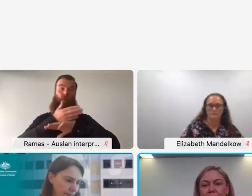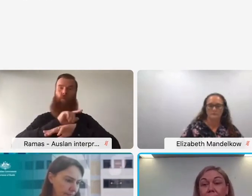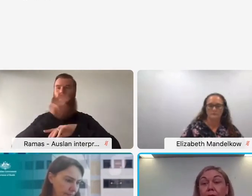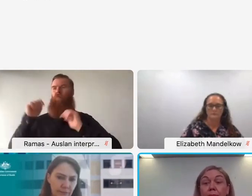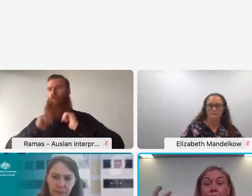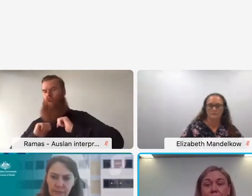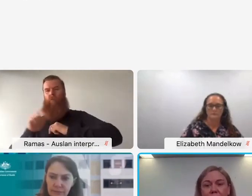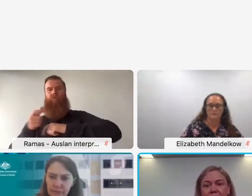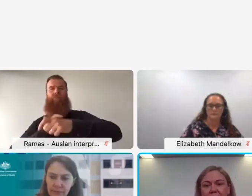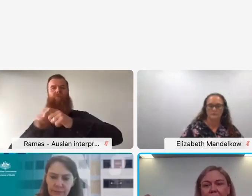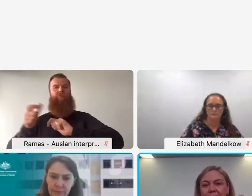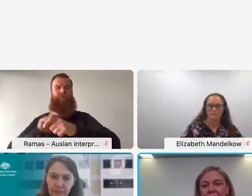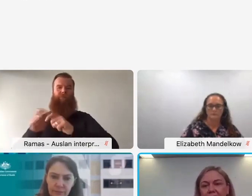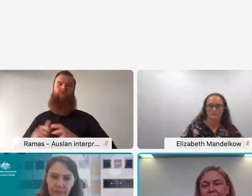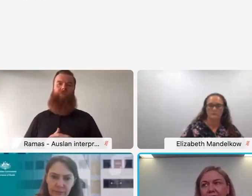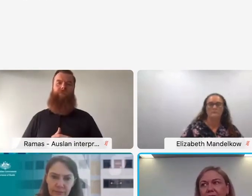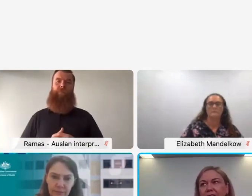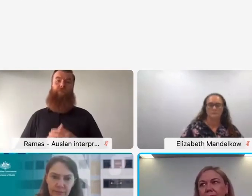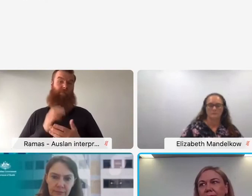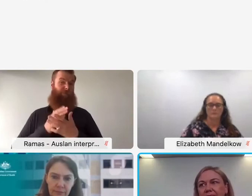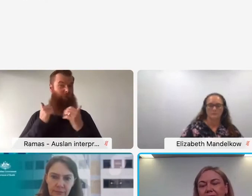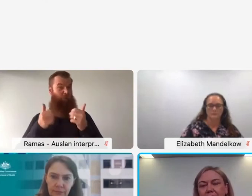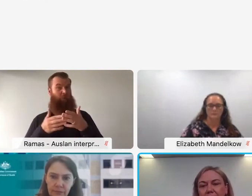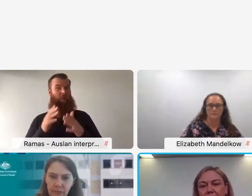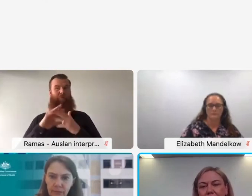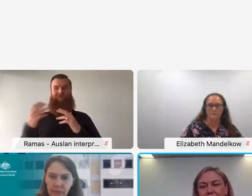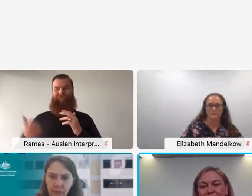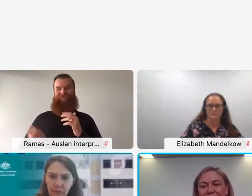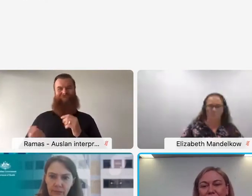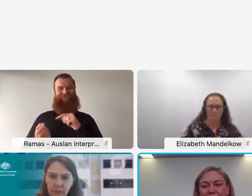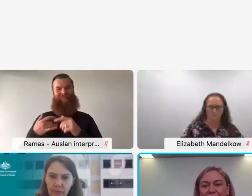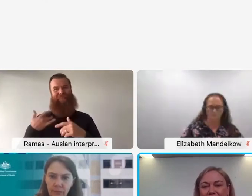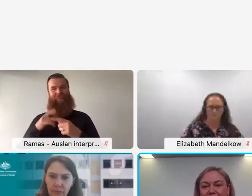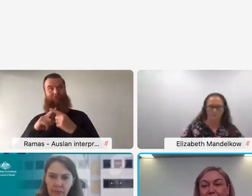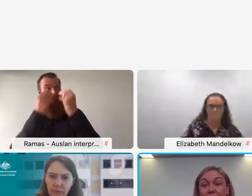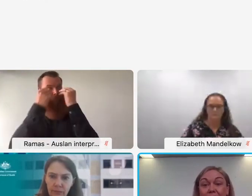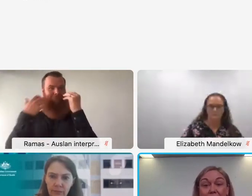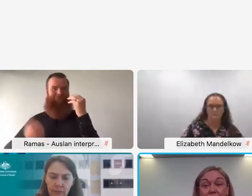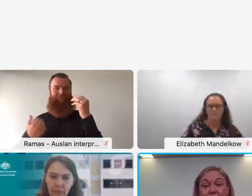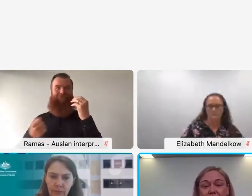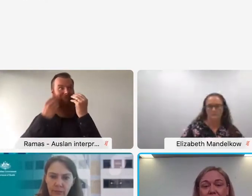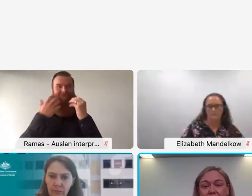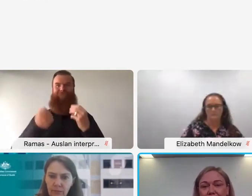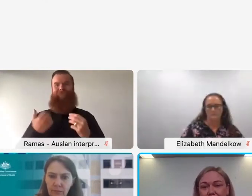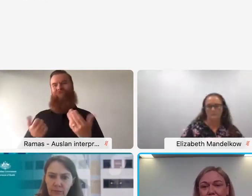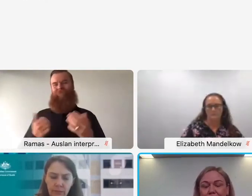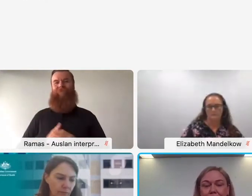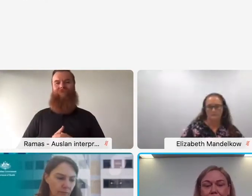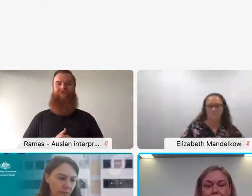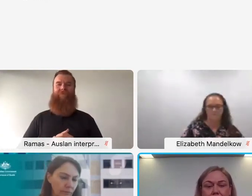of both earning income and getting their training done and putting into practice straight